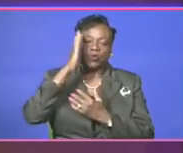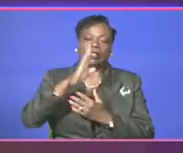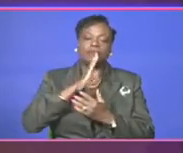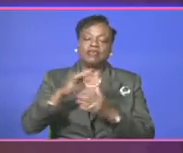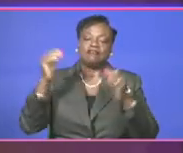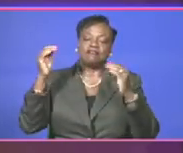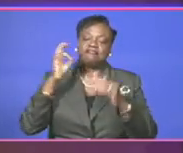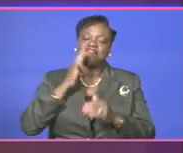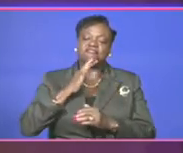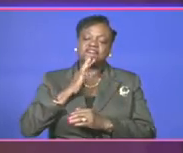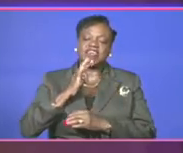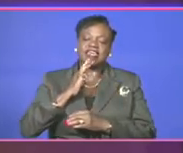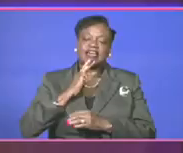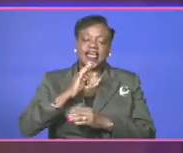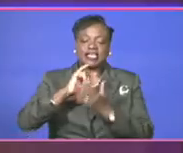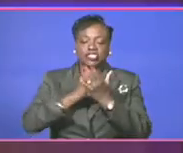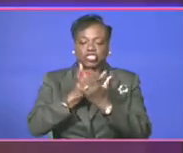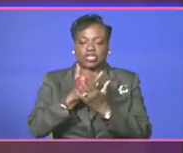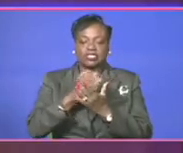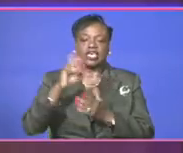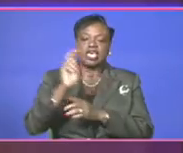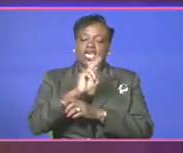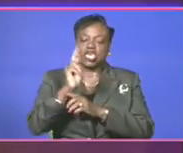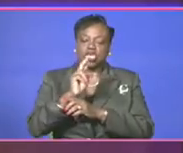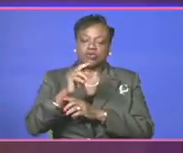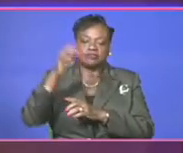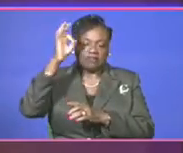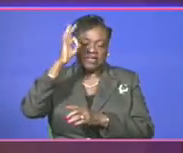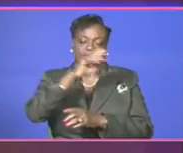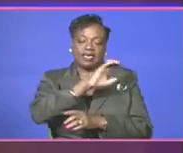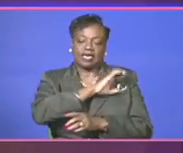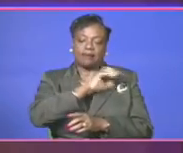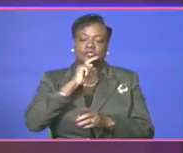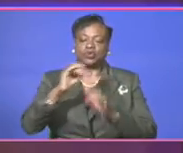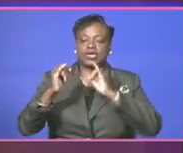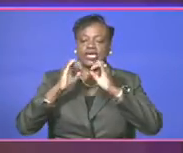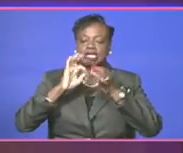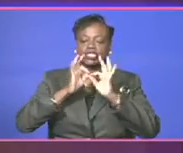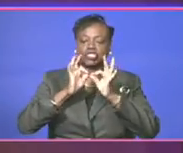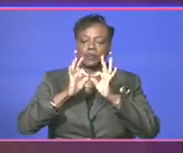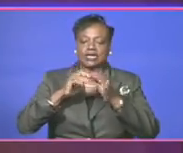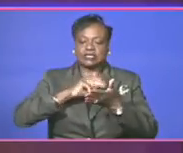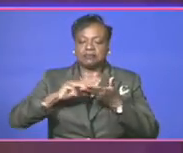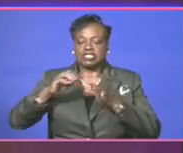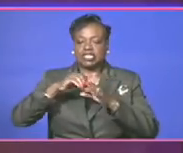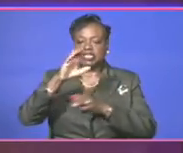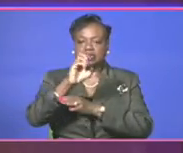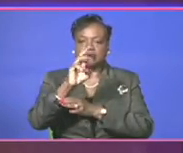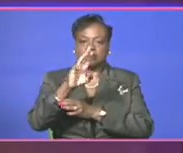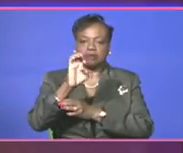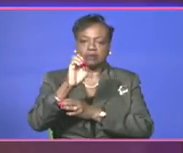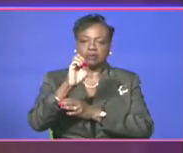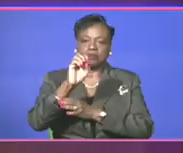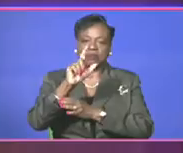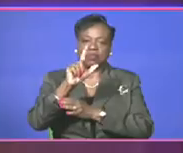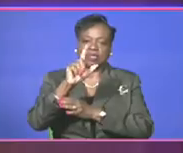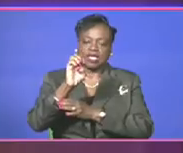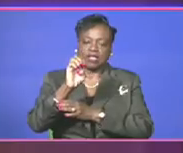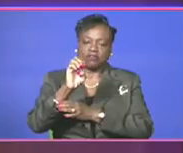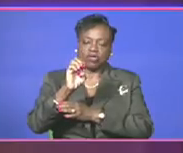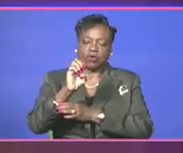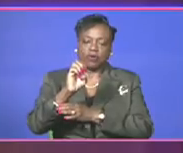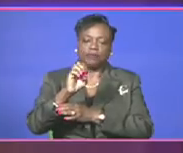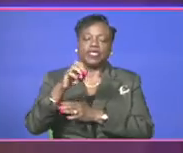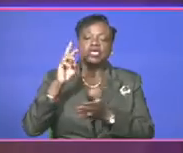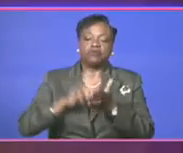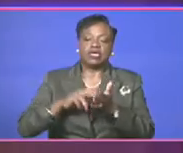his transport minister, the Honorable Frankie Campbell, to interpret his message in Creole. Today, while speaking with reporters, he reinforced